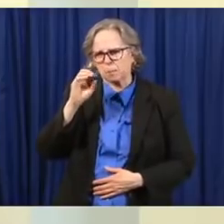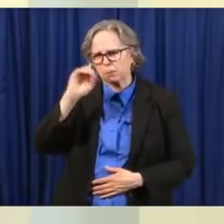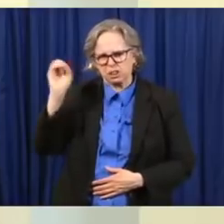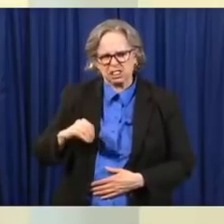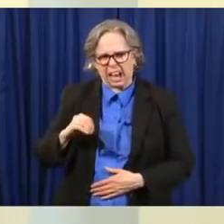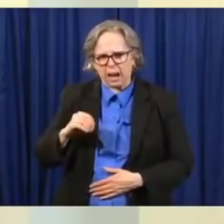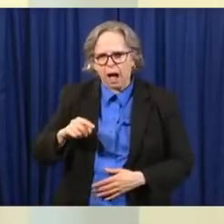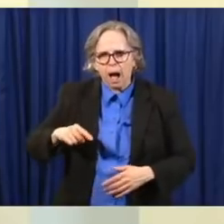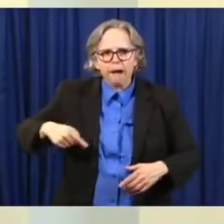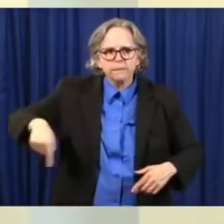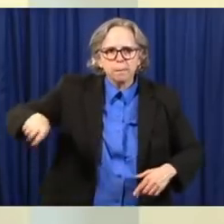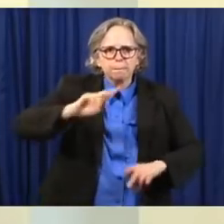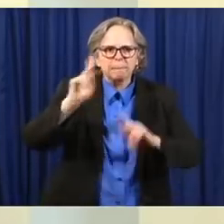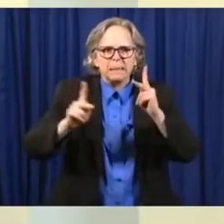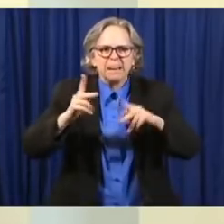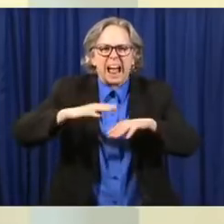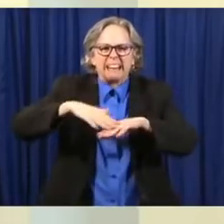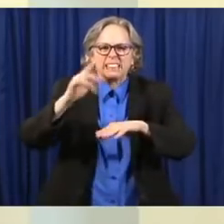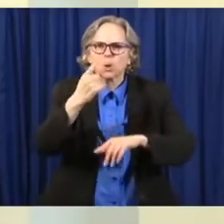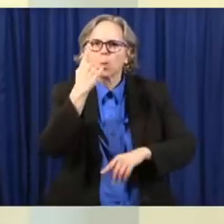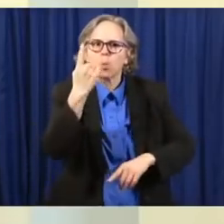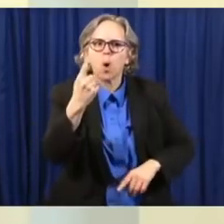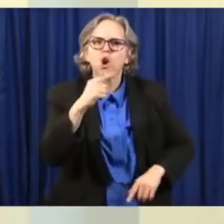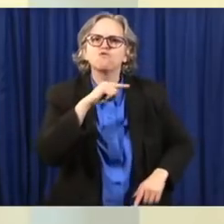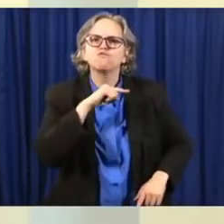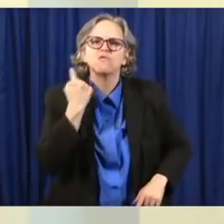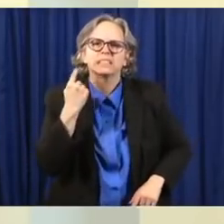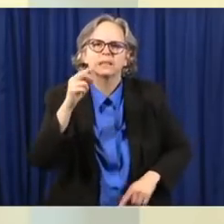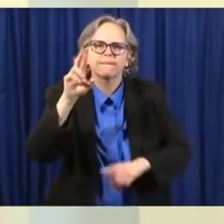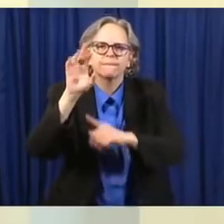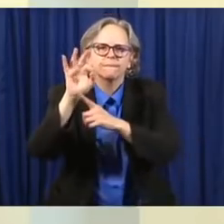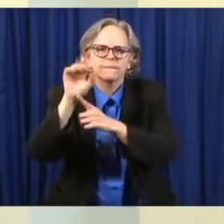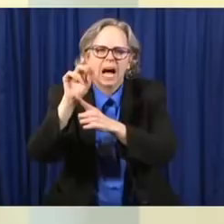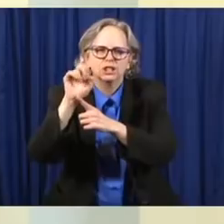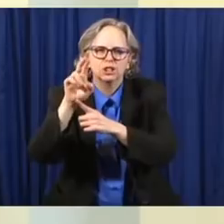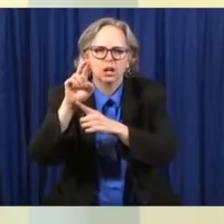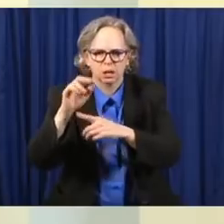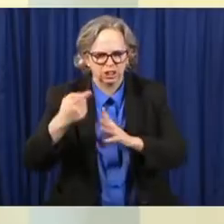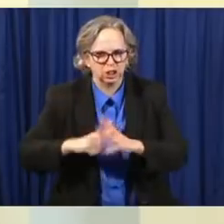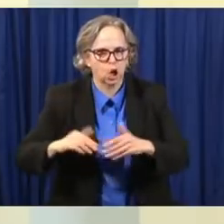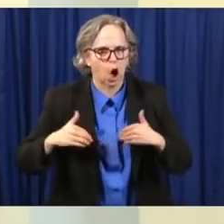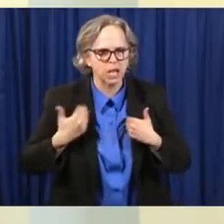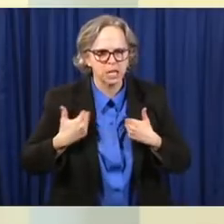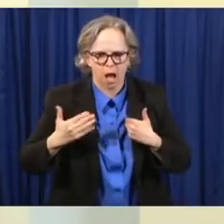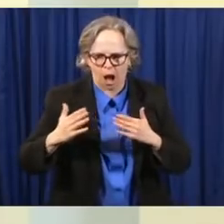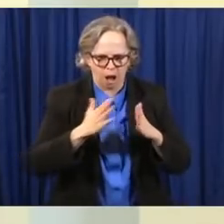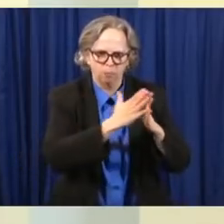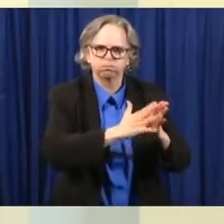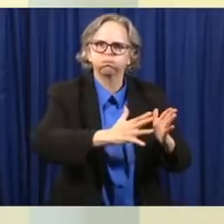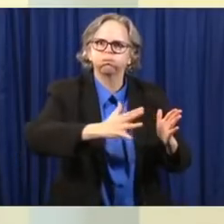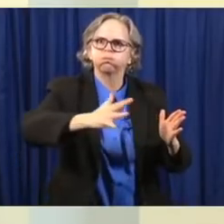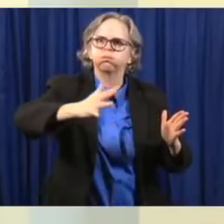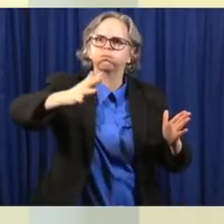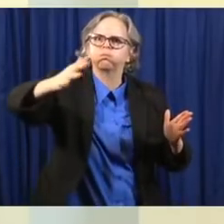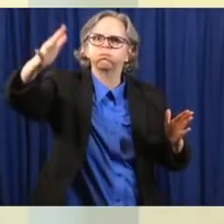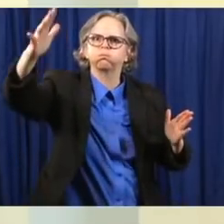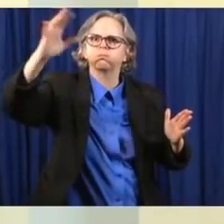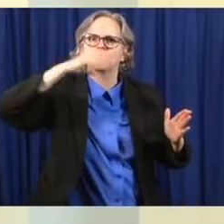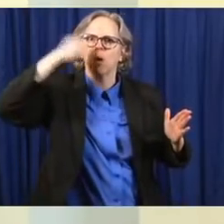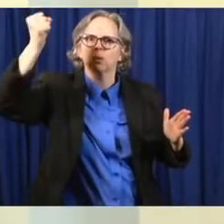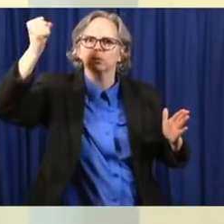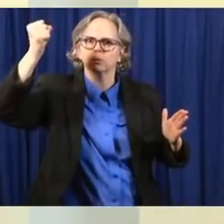factors, starting at very young ages. And I think it's really important to